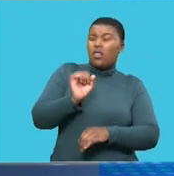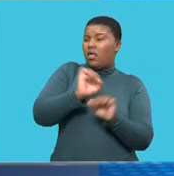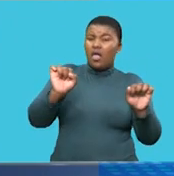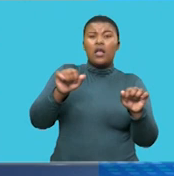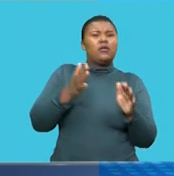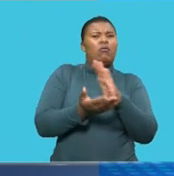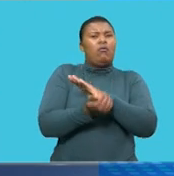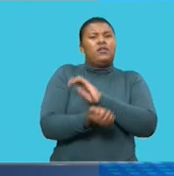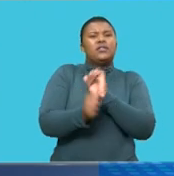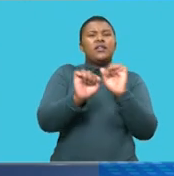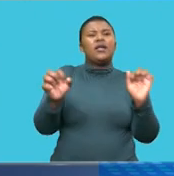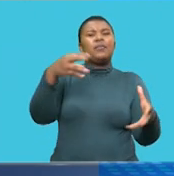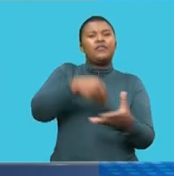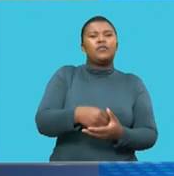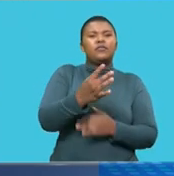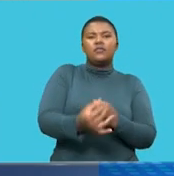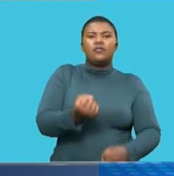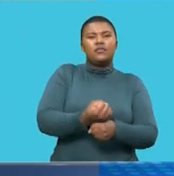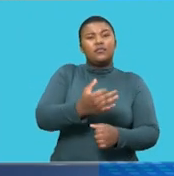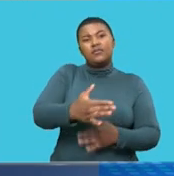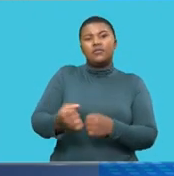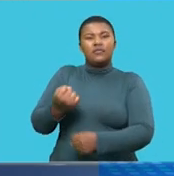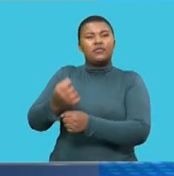talent, you know, each year.